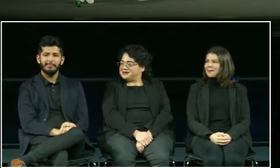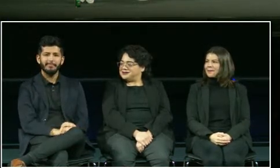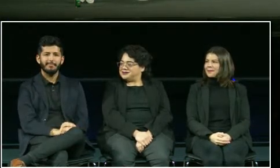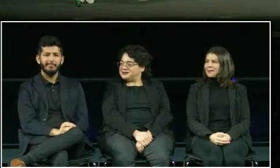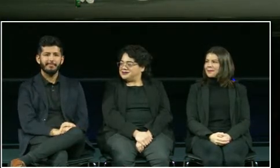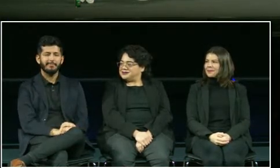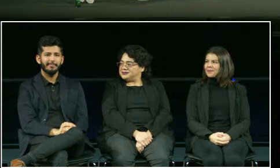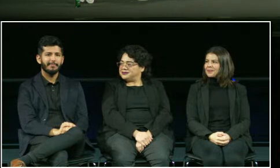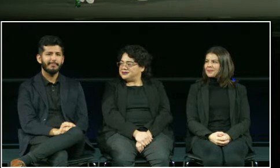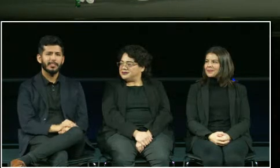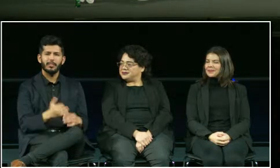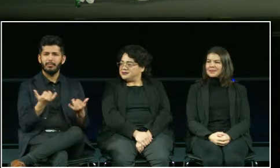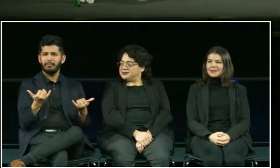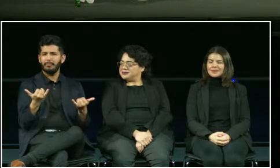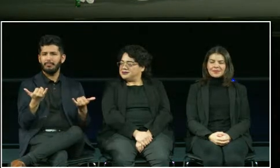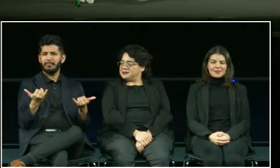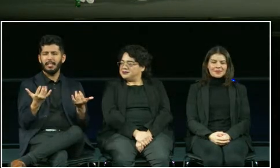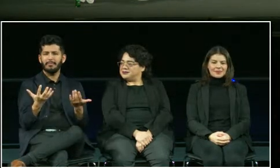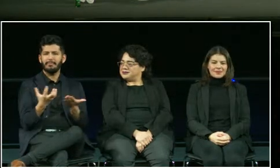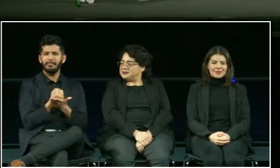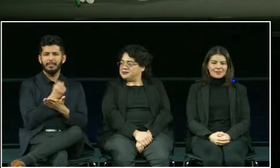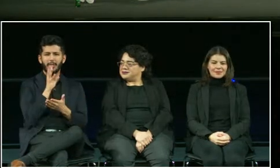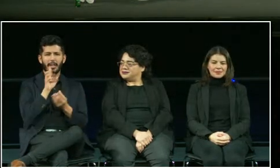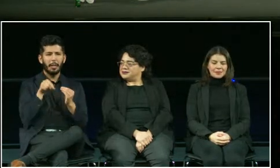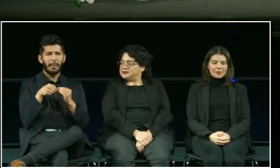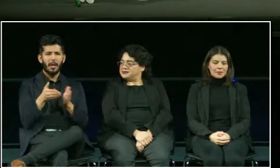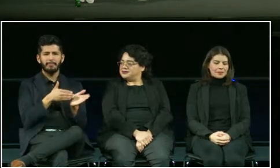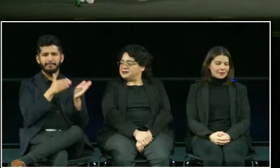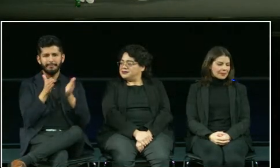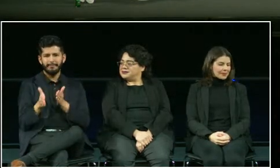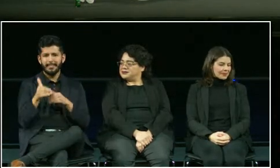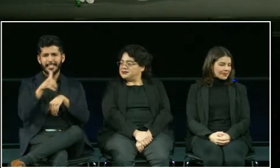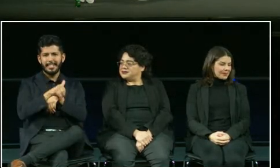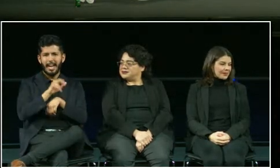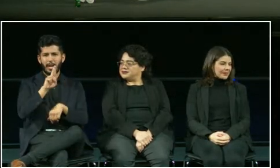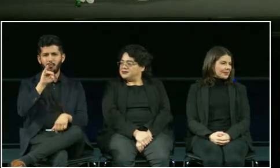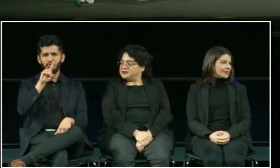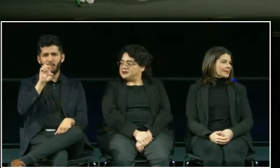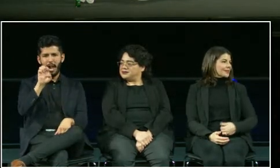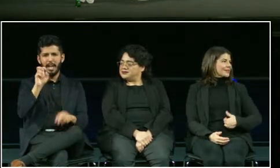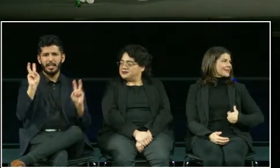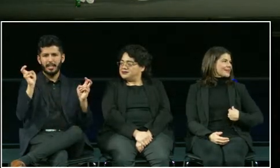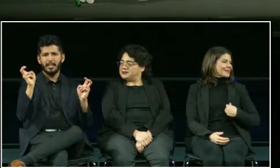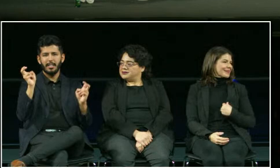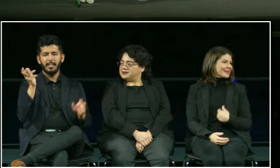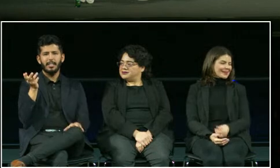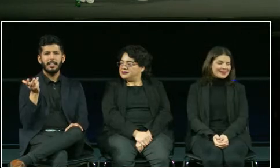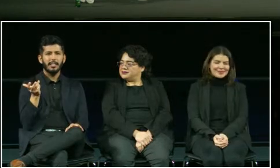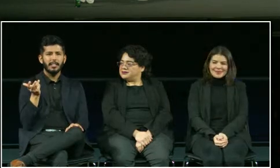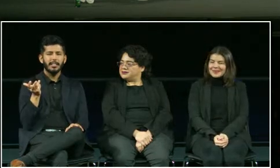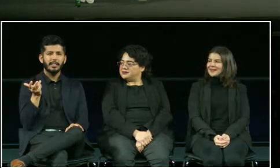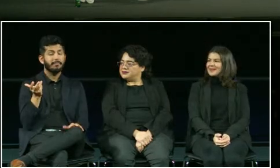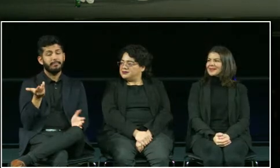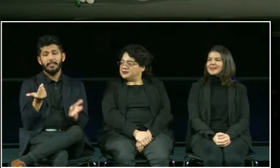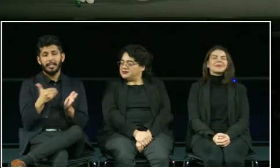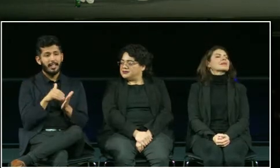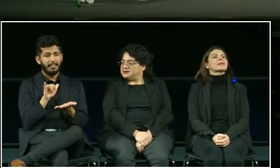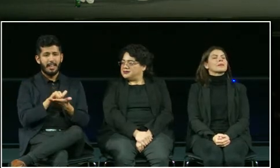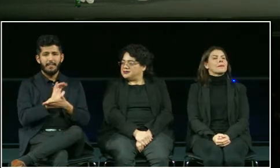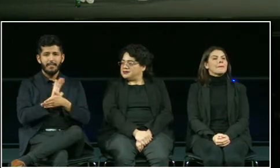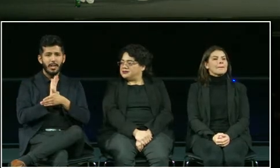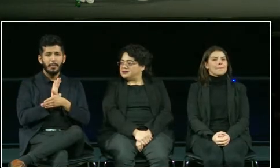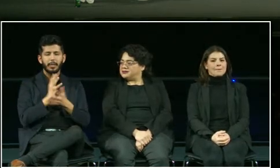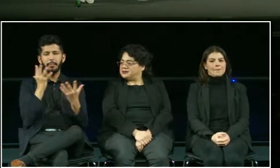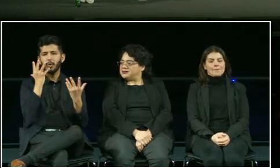And so let's talk a little bit about Night Ride. You know, the film, again, is a